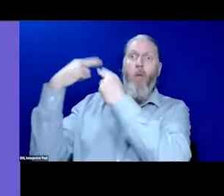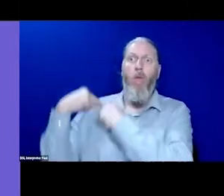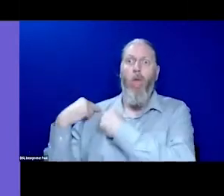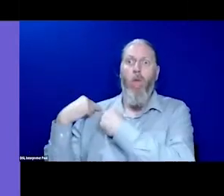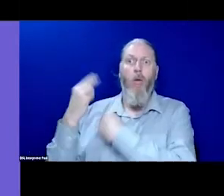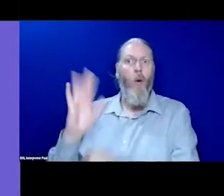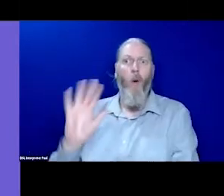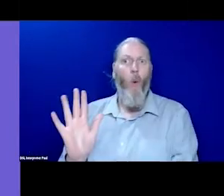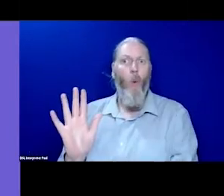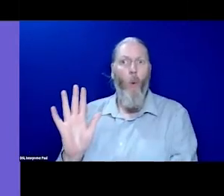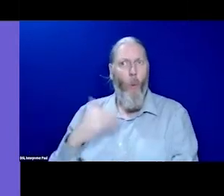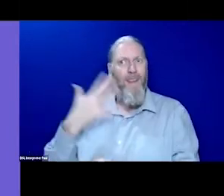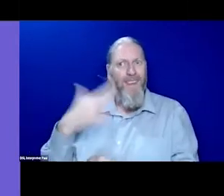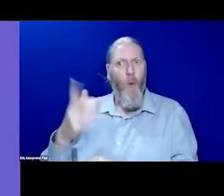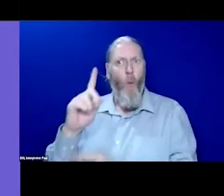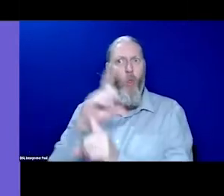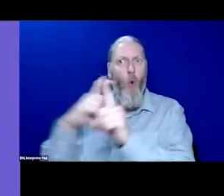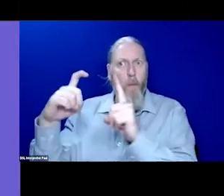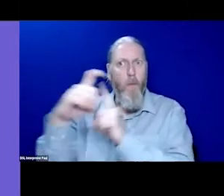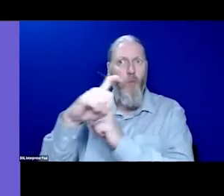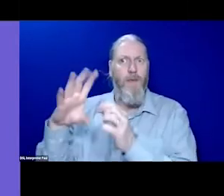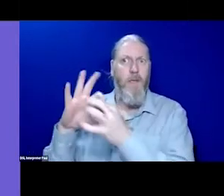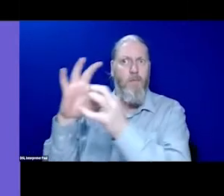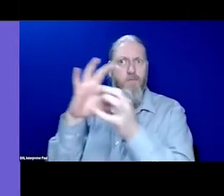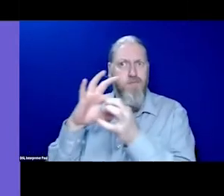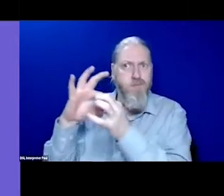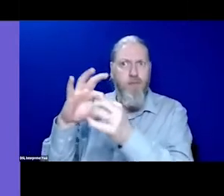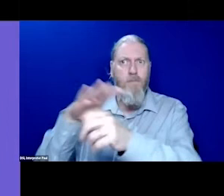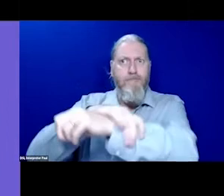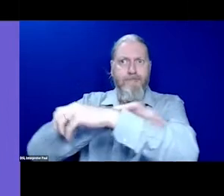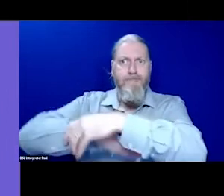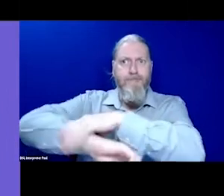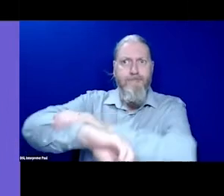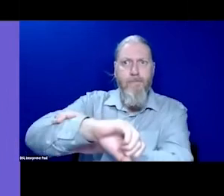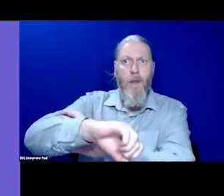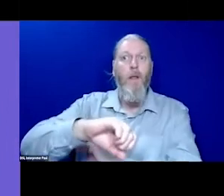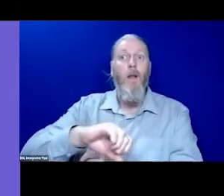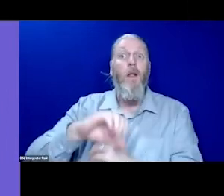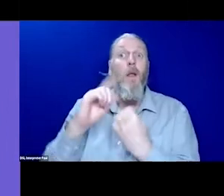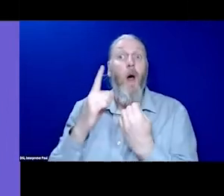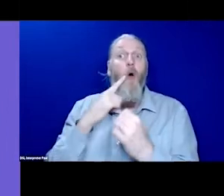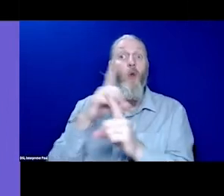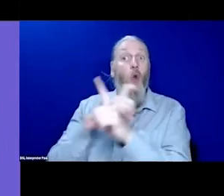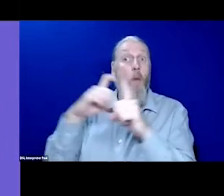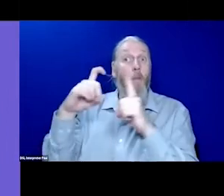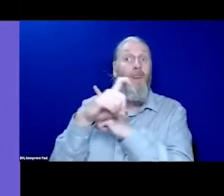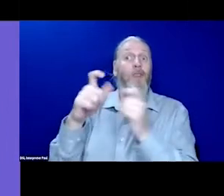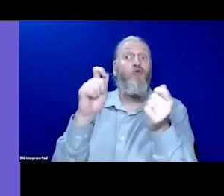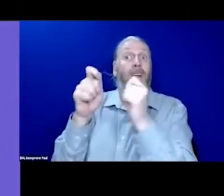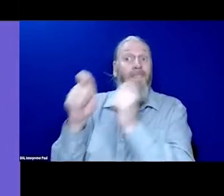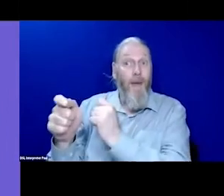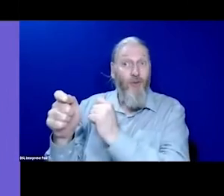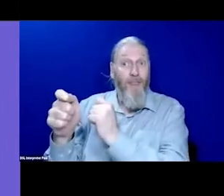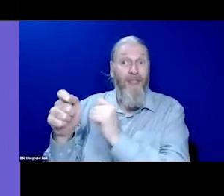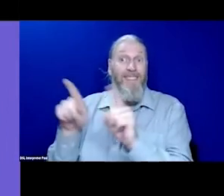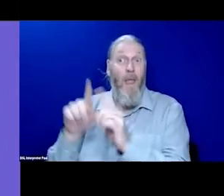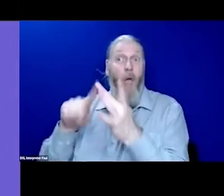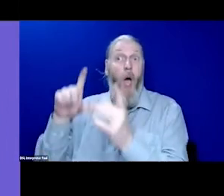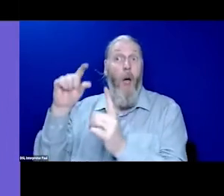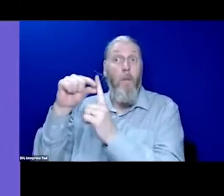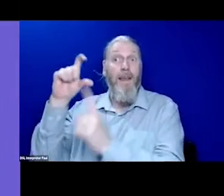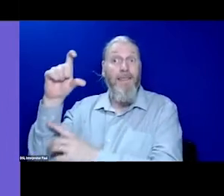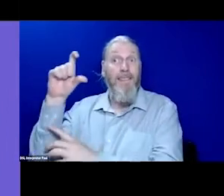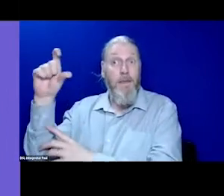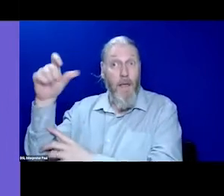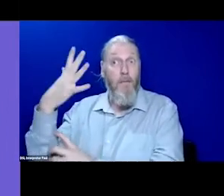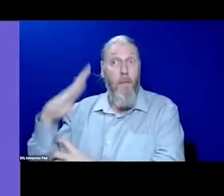community action. But community transformation is also what the IPCC has called for. If we're going to